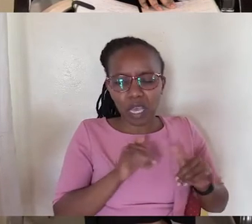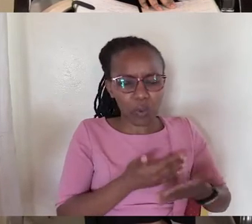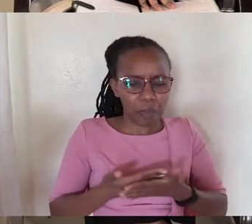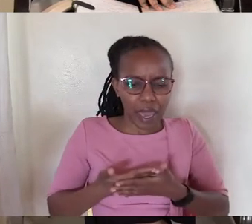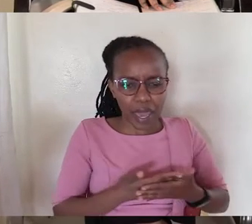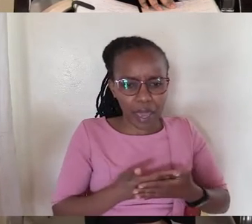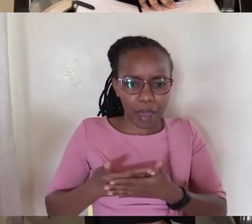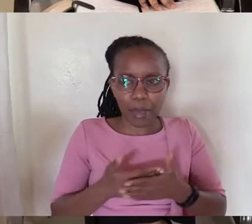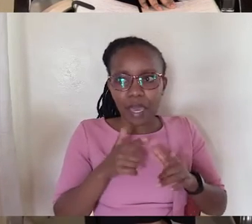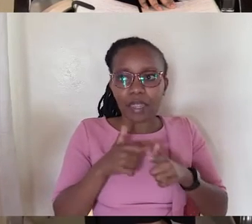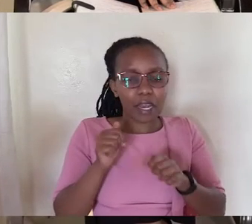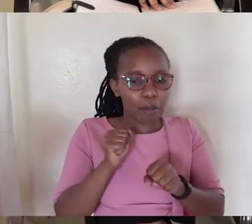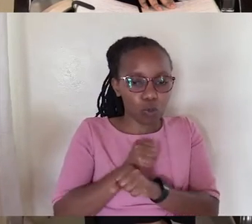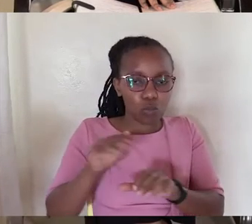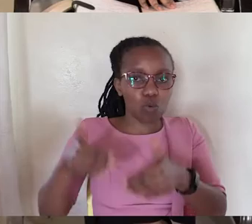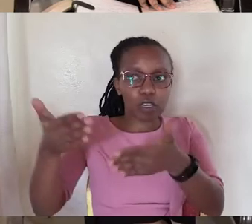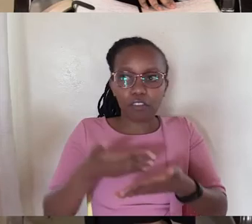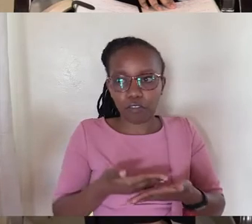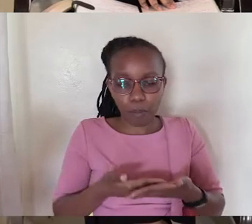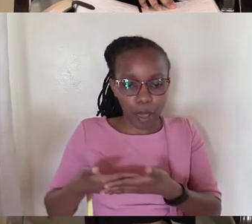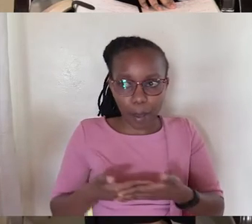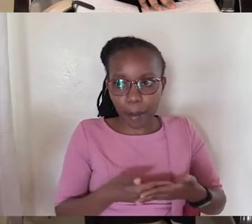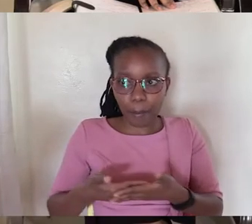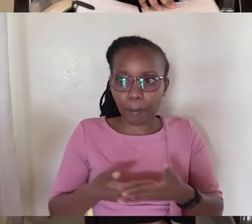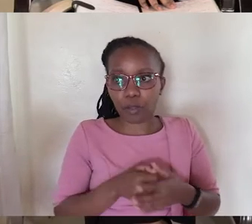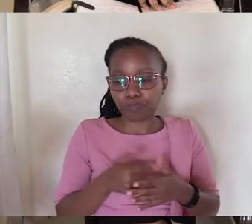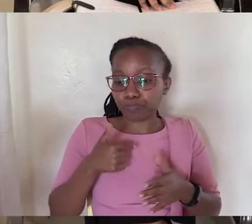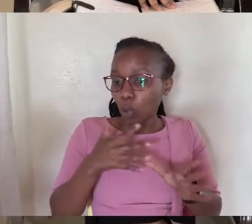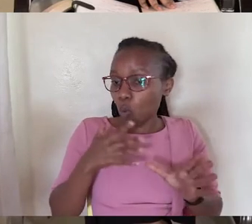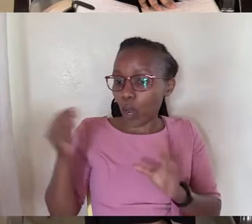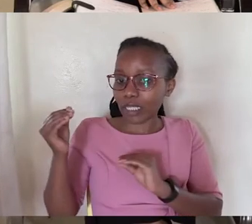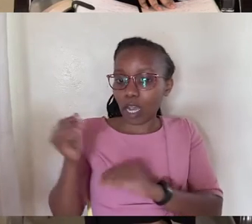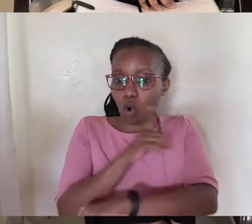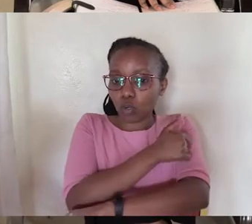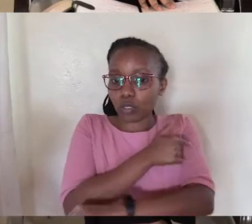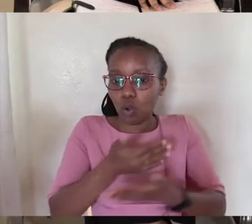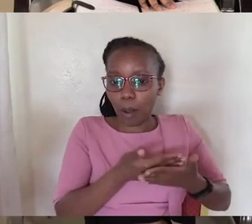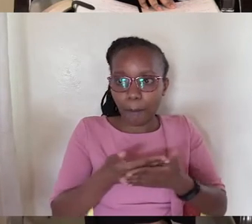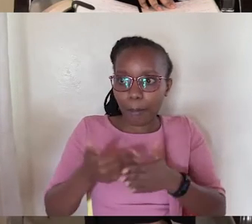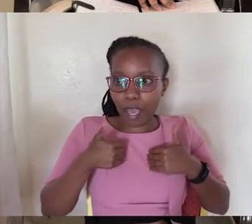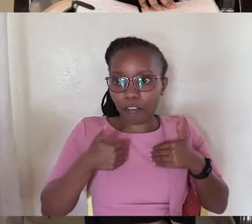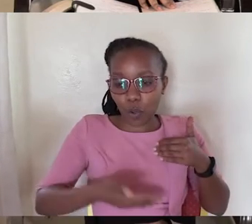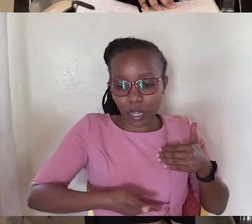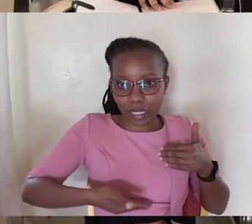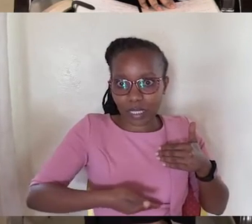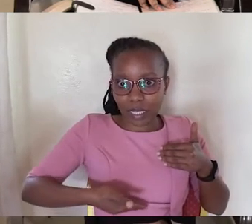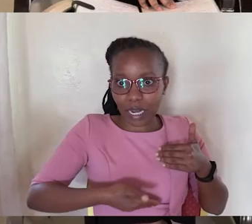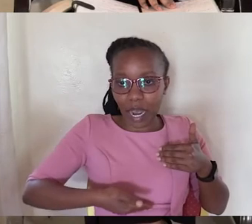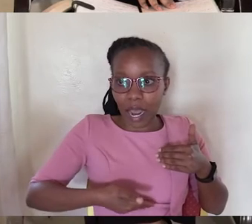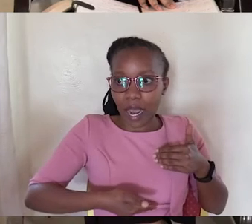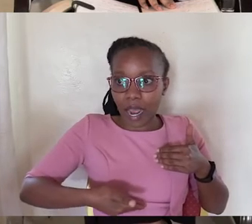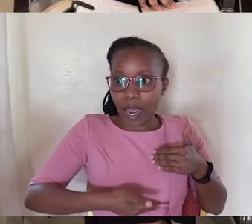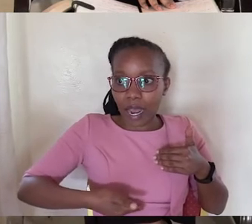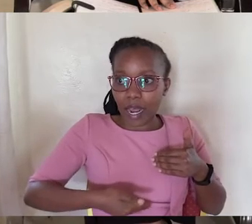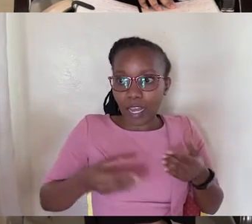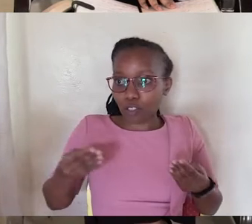hours, you can't give away the child. Cut a long story short, I went to hospital. I had the baby by cesarean section. And when I had sorted